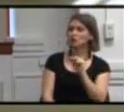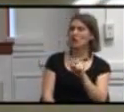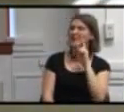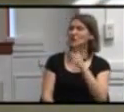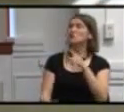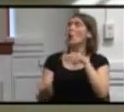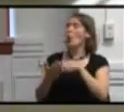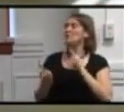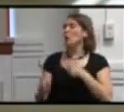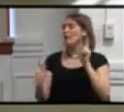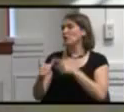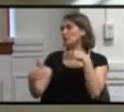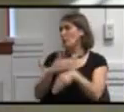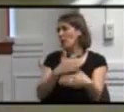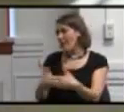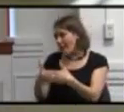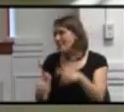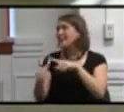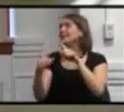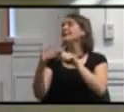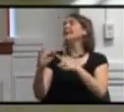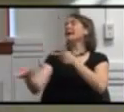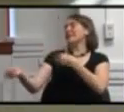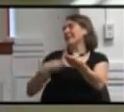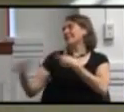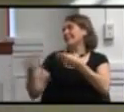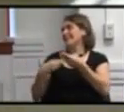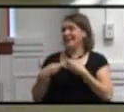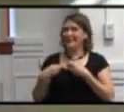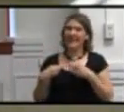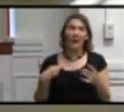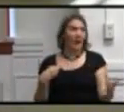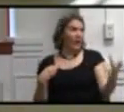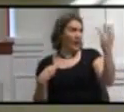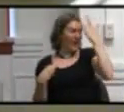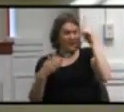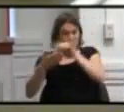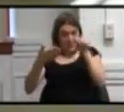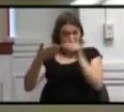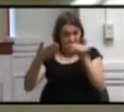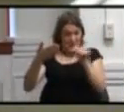child and... You guys pretty much covered everything.